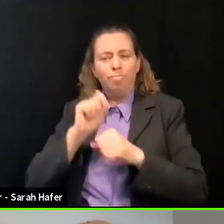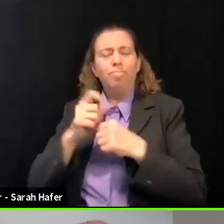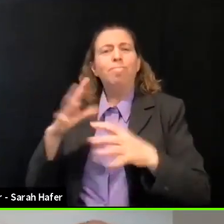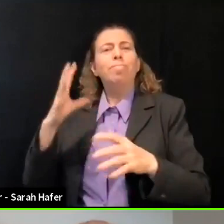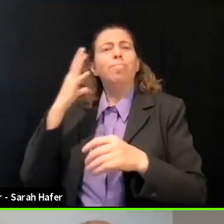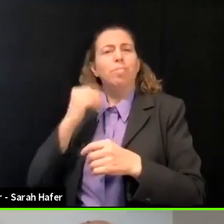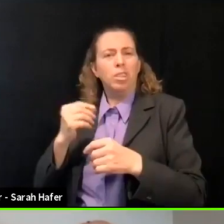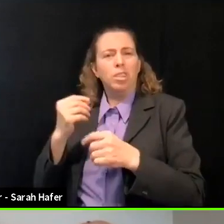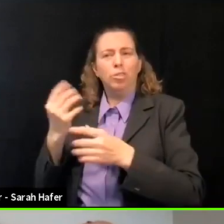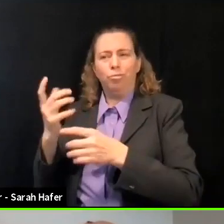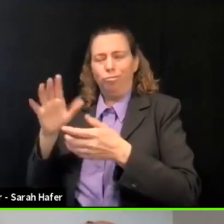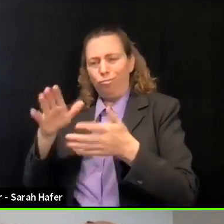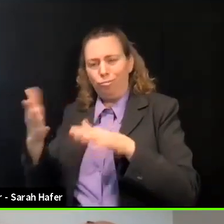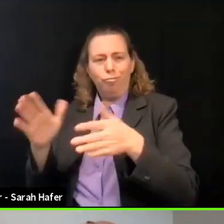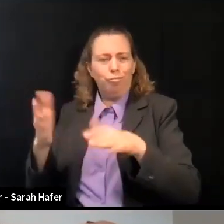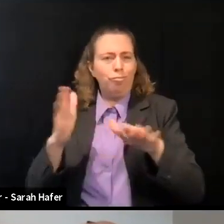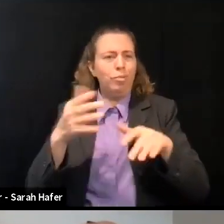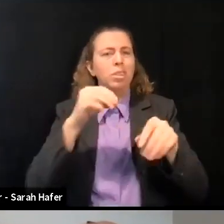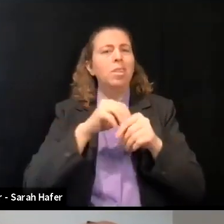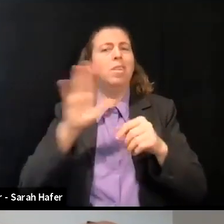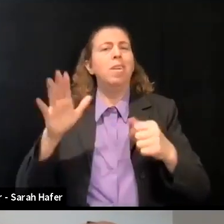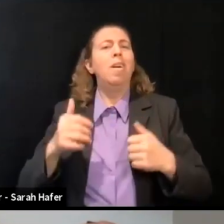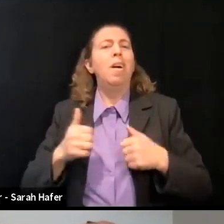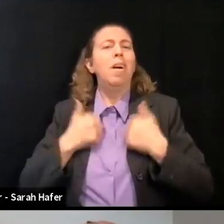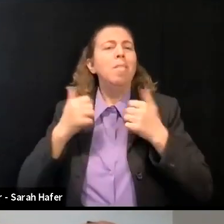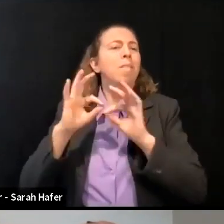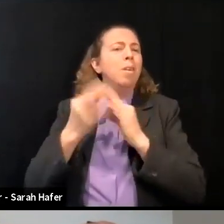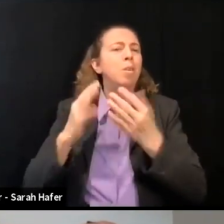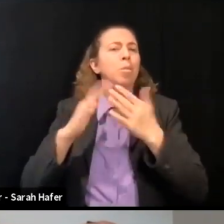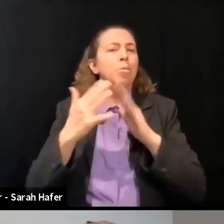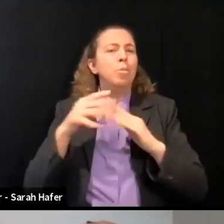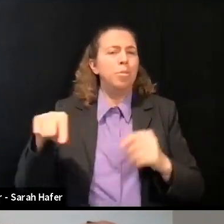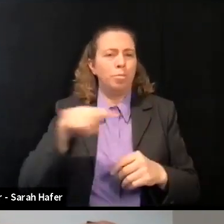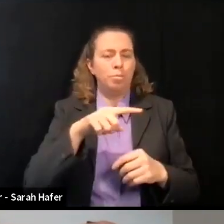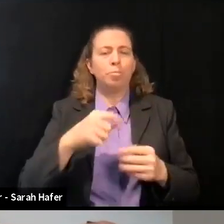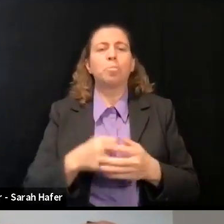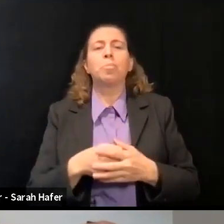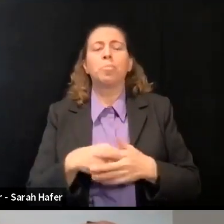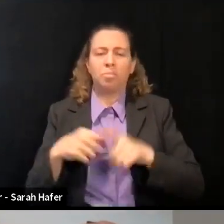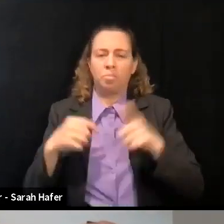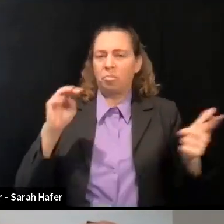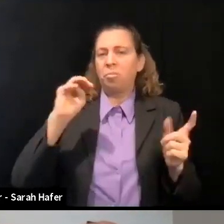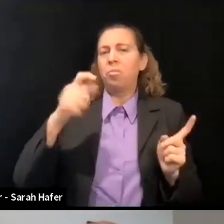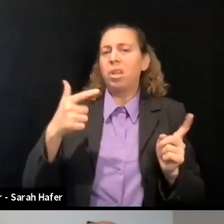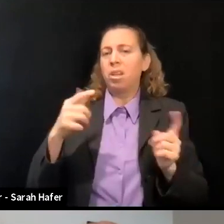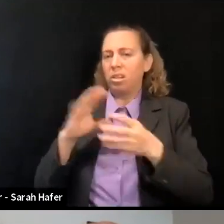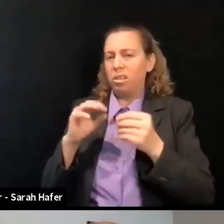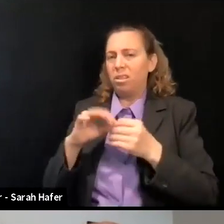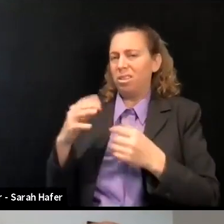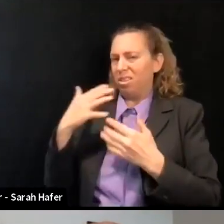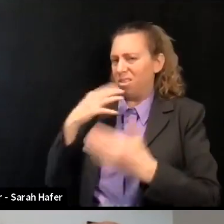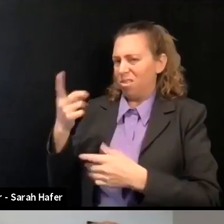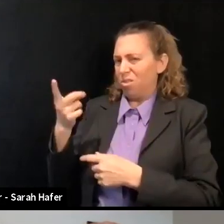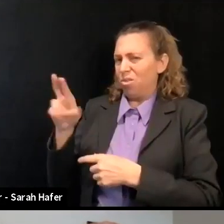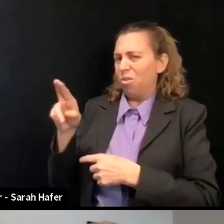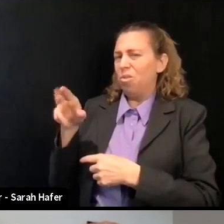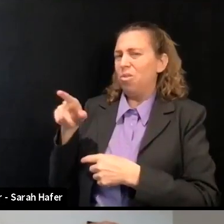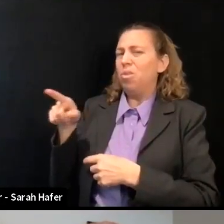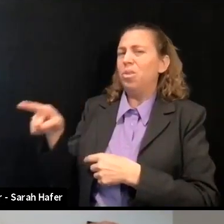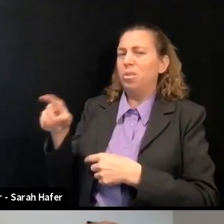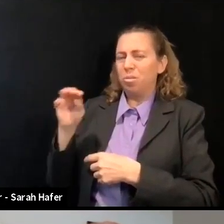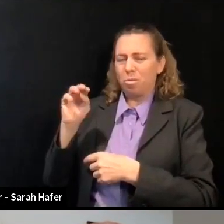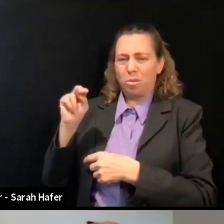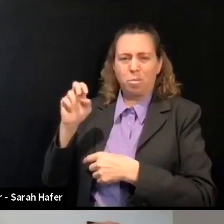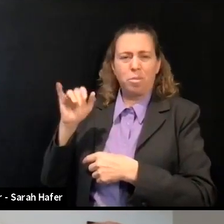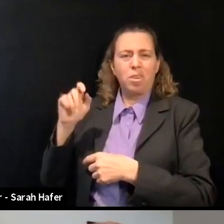consider. Thank you, Dr. Neimeyer, for sharing some of the unique nuances that the grief of